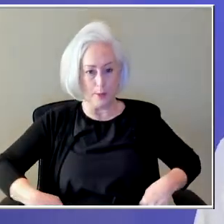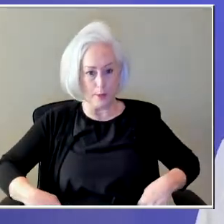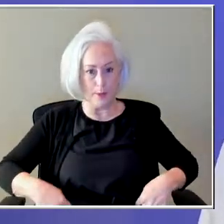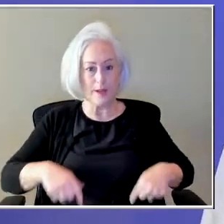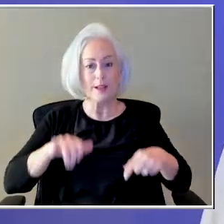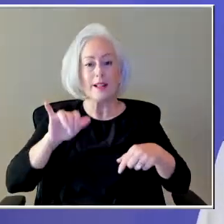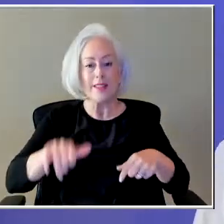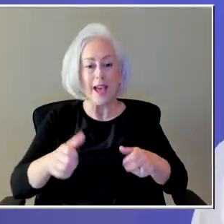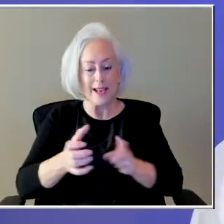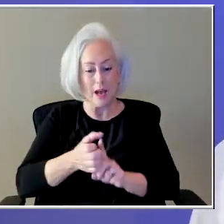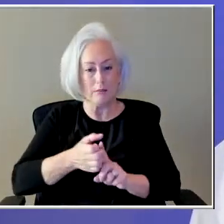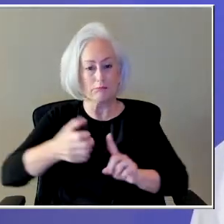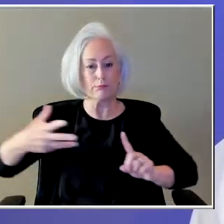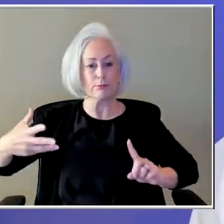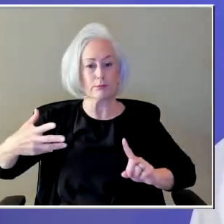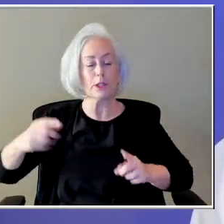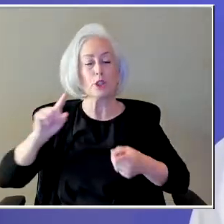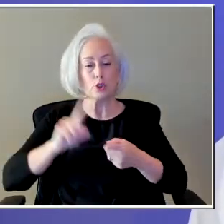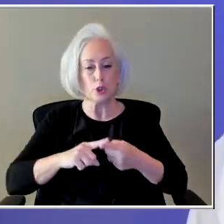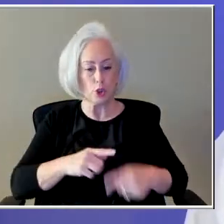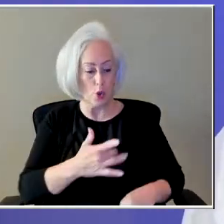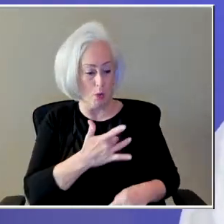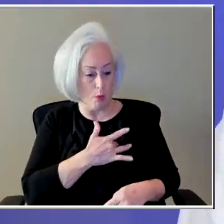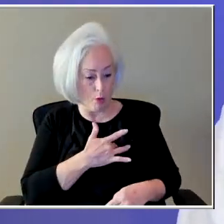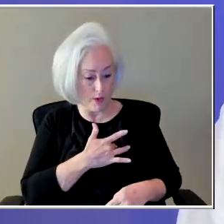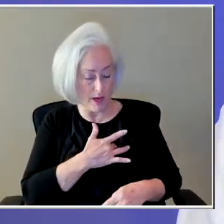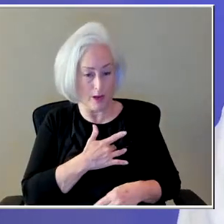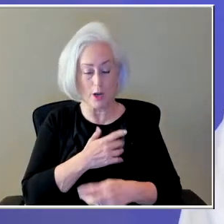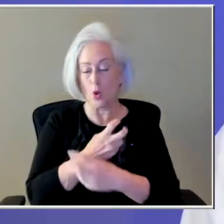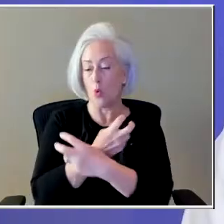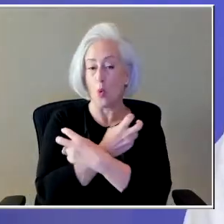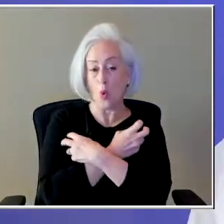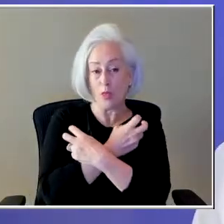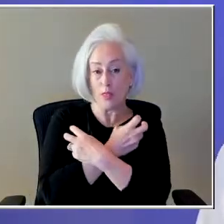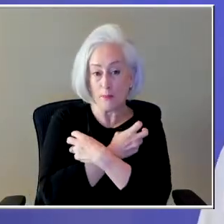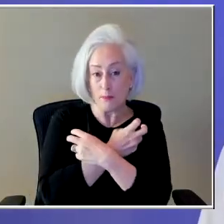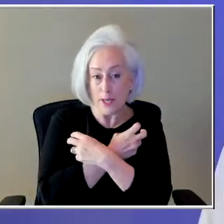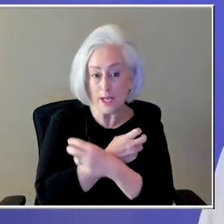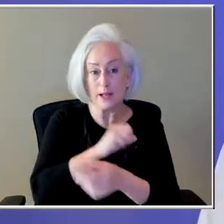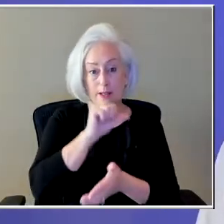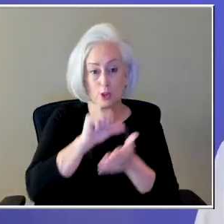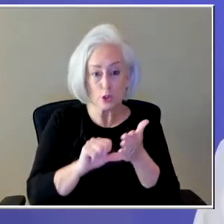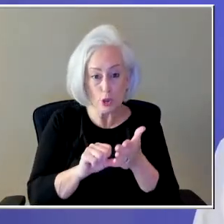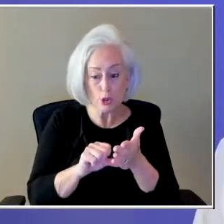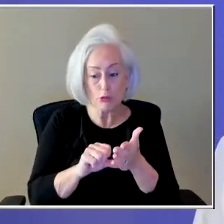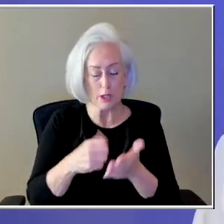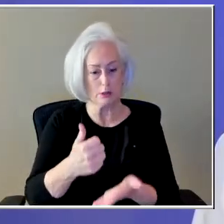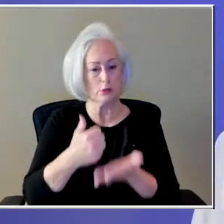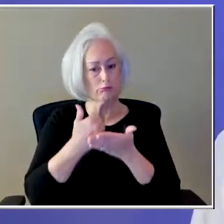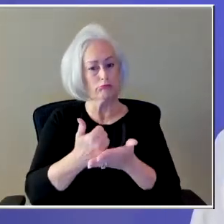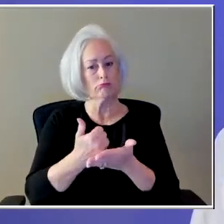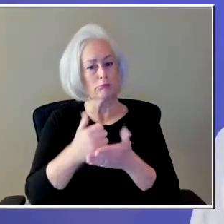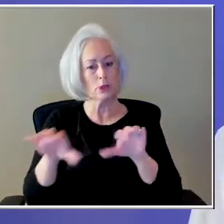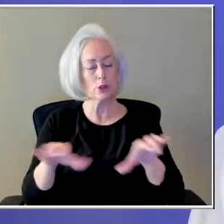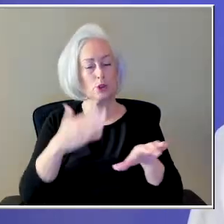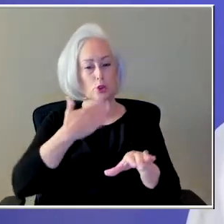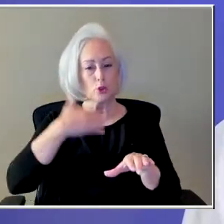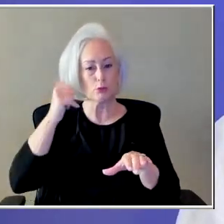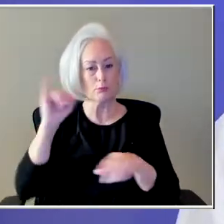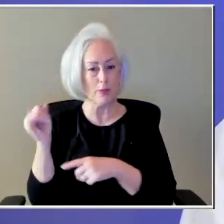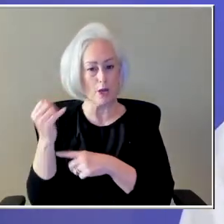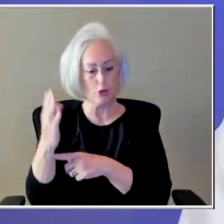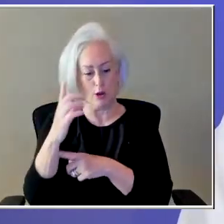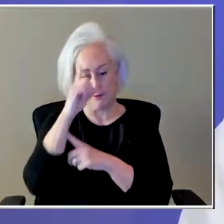even pulmonary sort of realms, where robotic surgery is assisting us to do a better job for our patients, and really